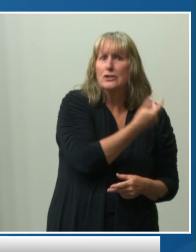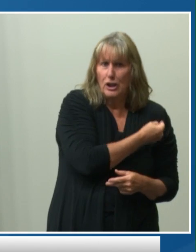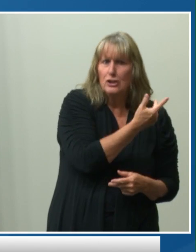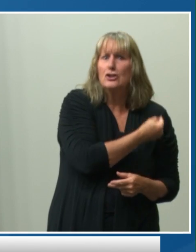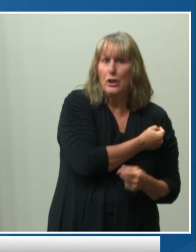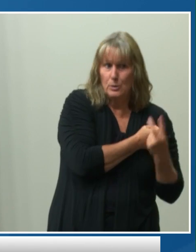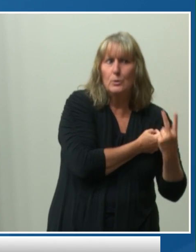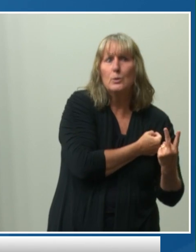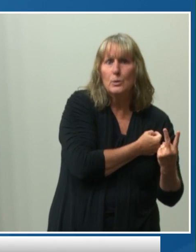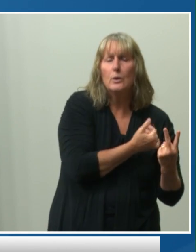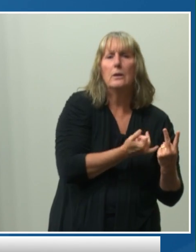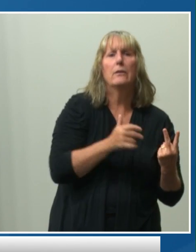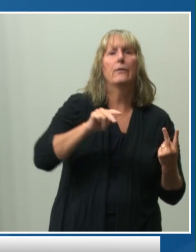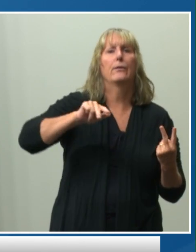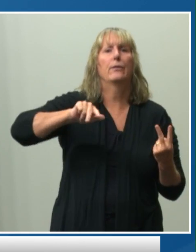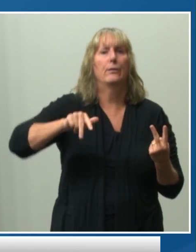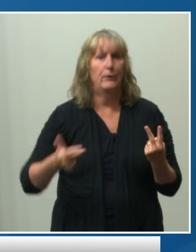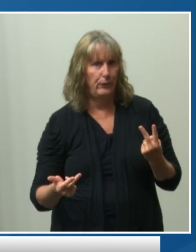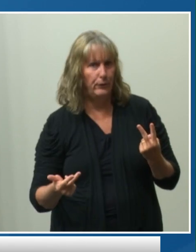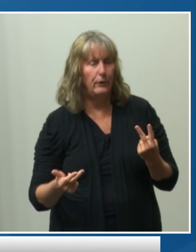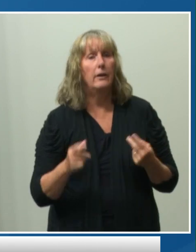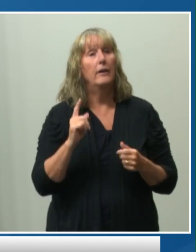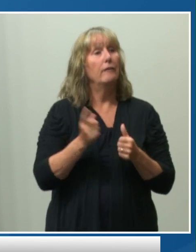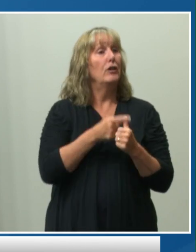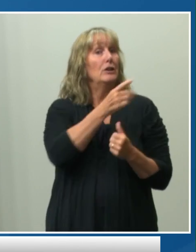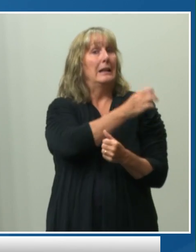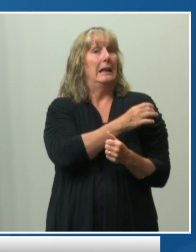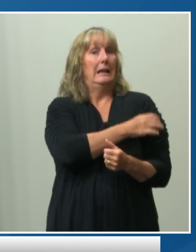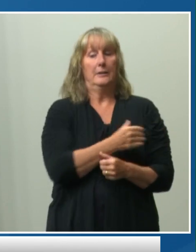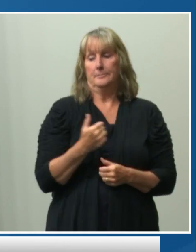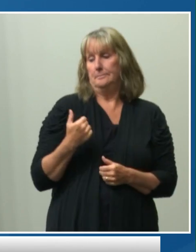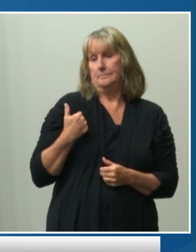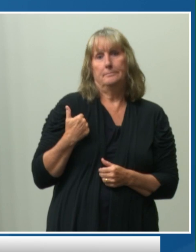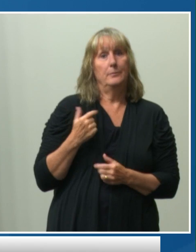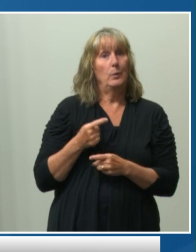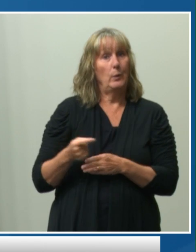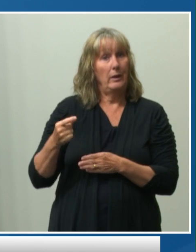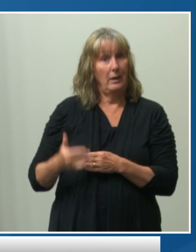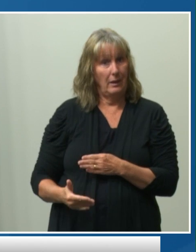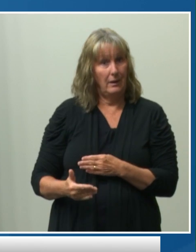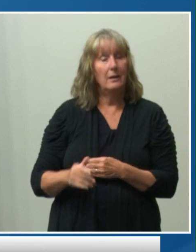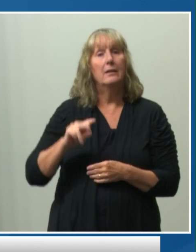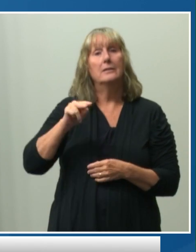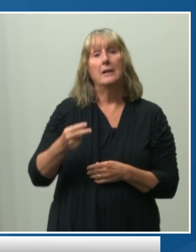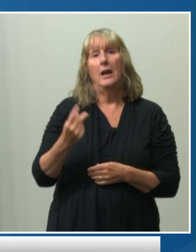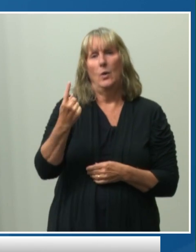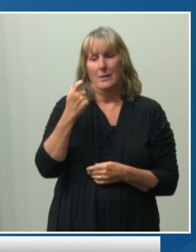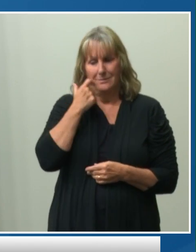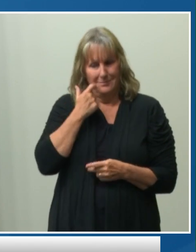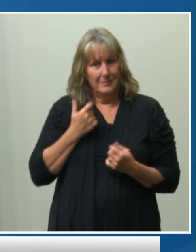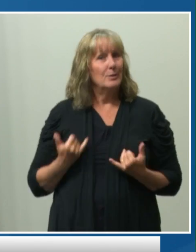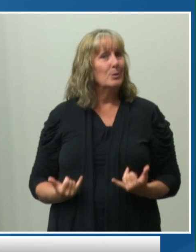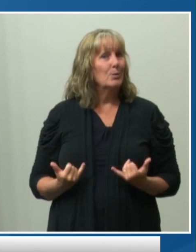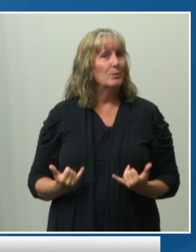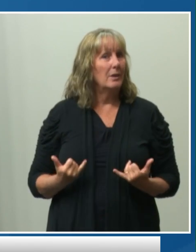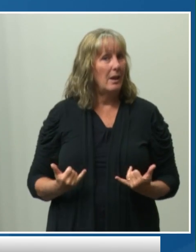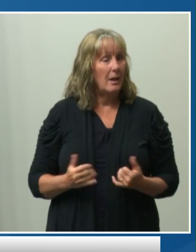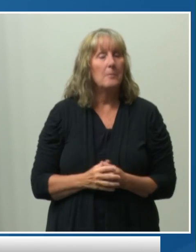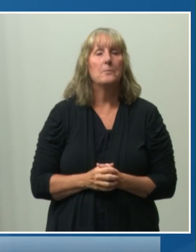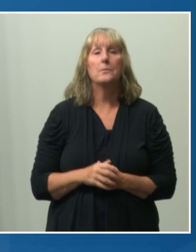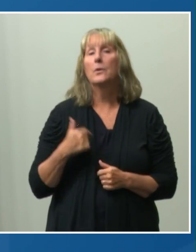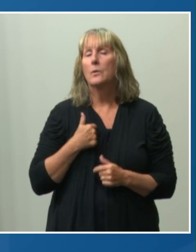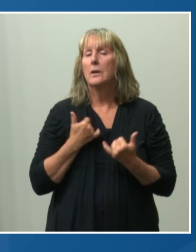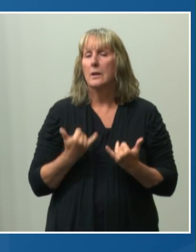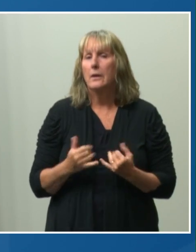Moderna vaccine. The first clinic was held over the weekend, and the second one was earlier today. We're also